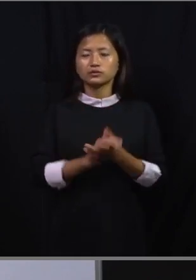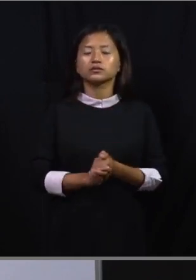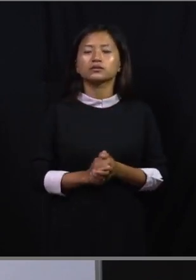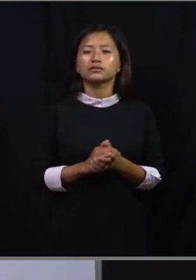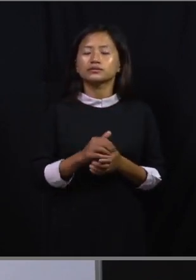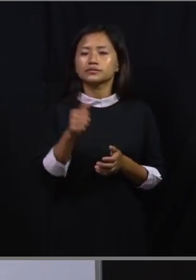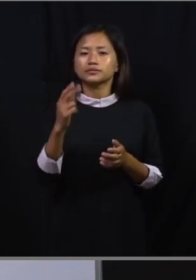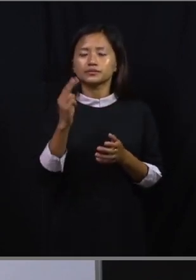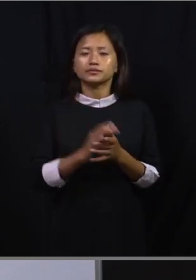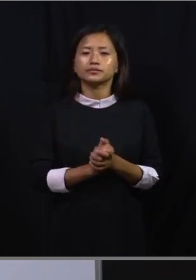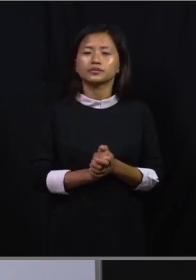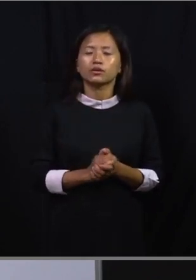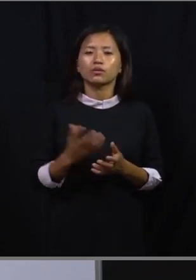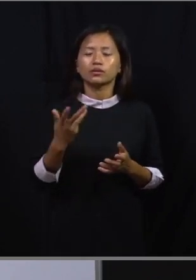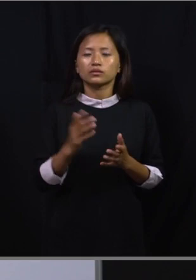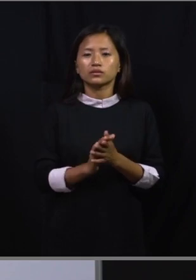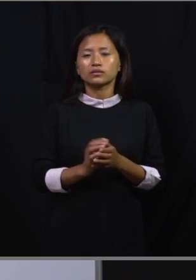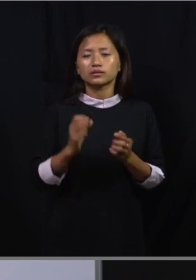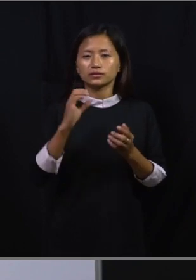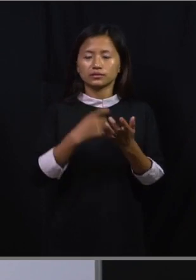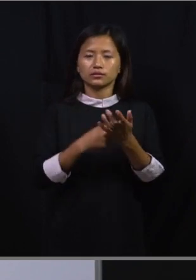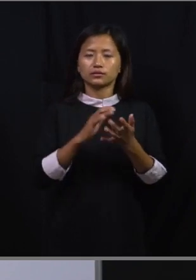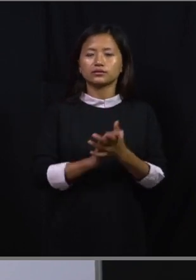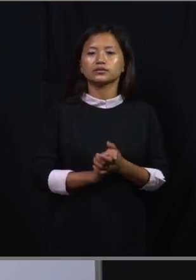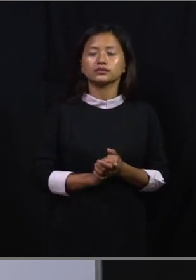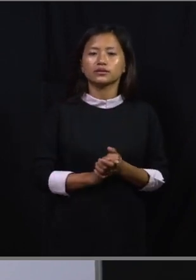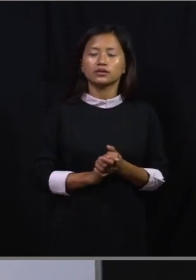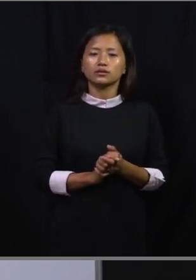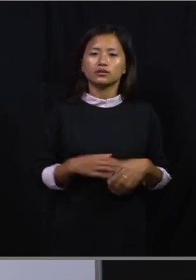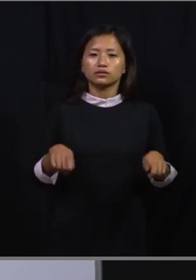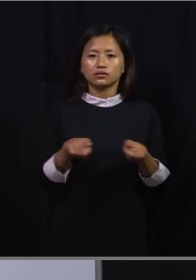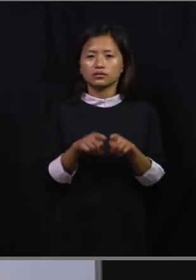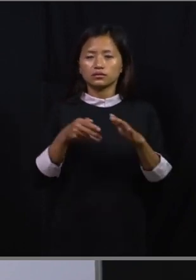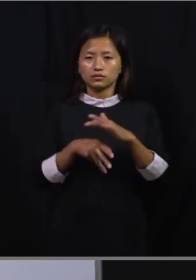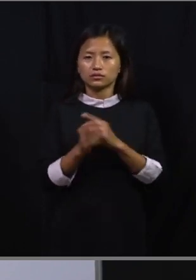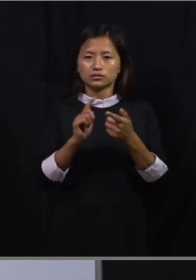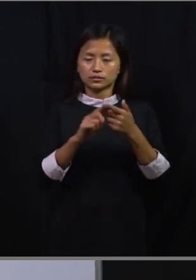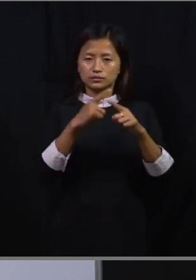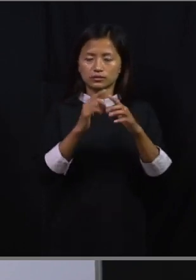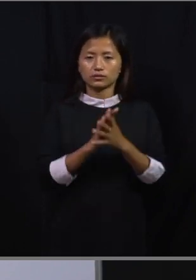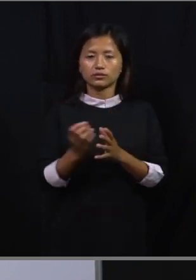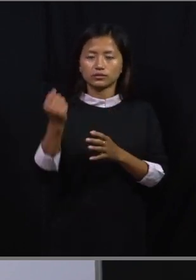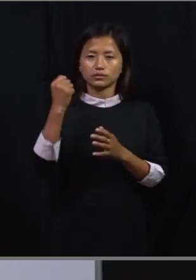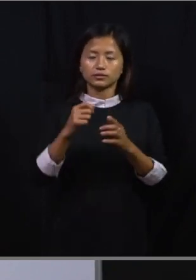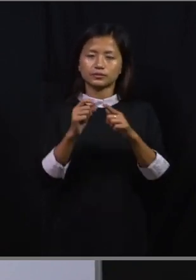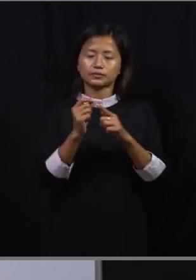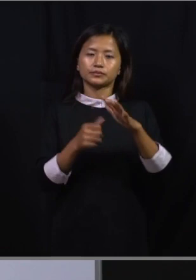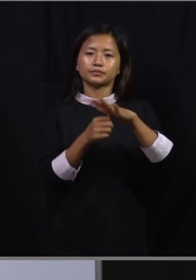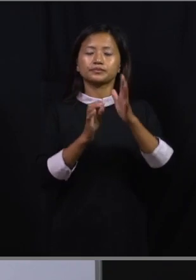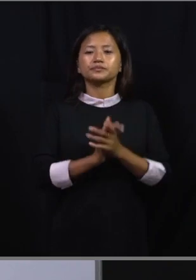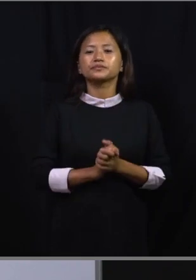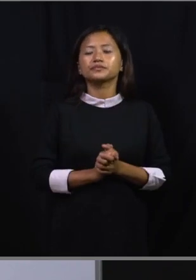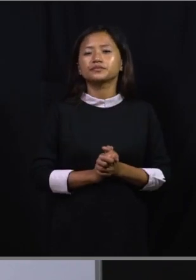were the reason where there was a crisis. Constitution was framed in a hurry, and under the executive, the power of the president